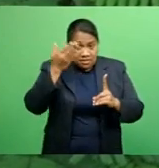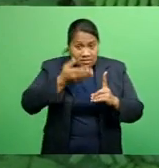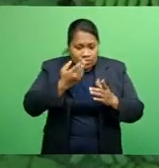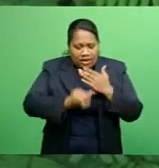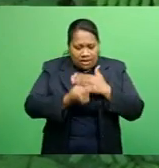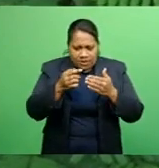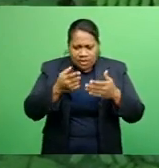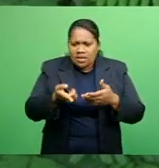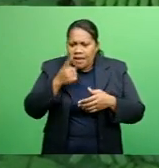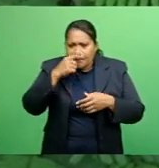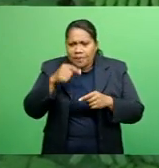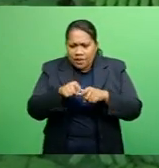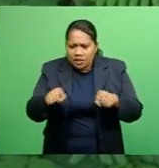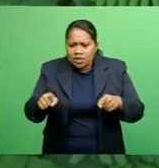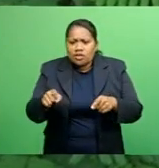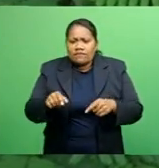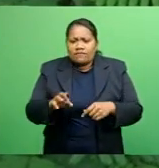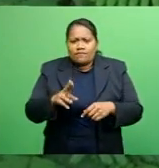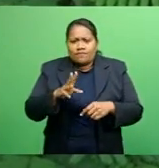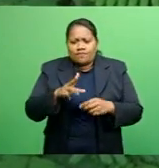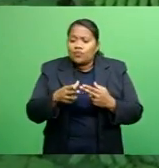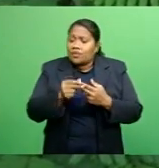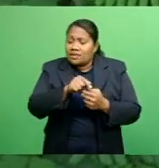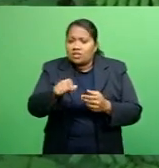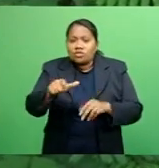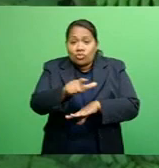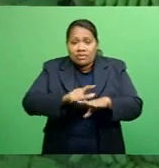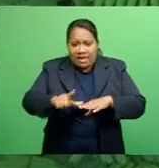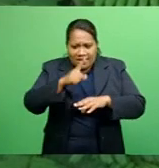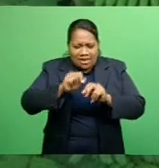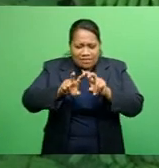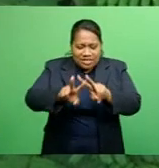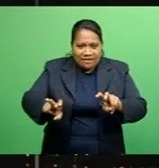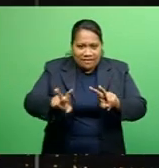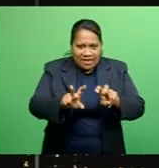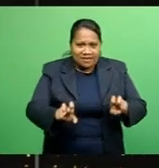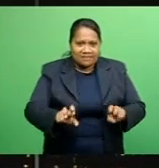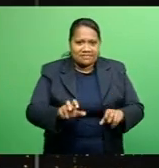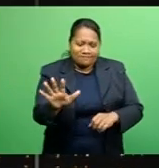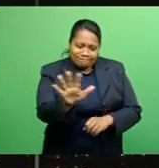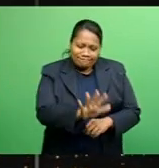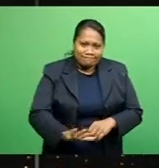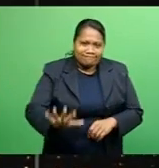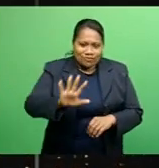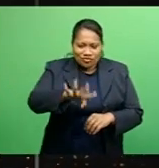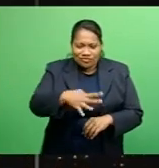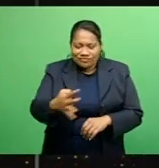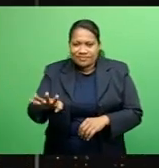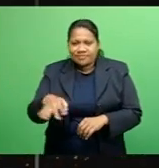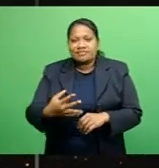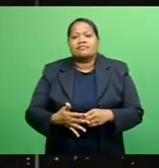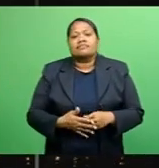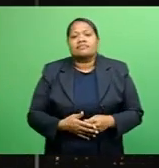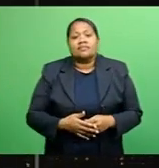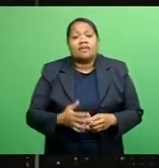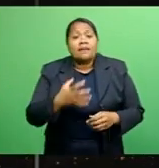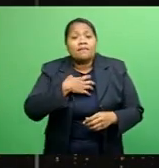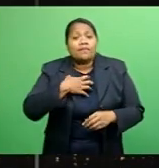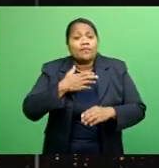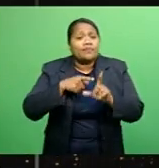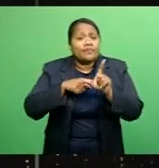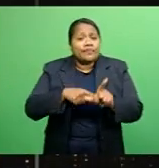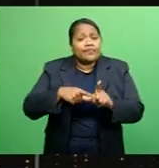surveyors to get their land surveyed. Dipesh Kumar, FBC News. More young farmers are showing interest